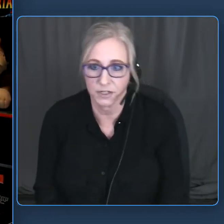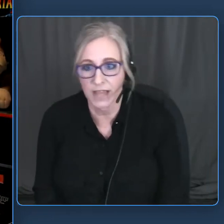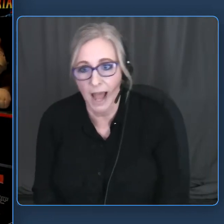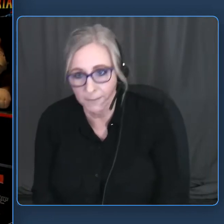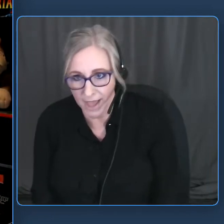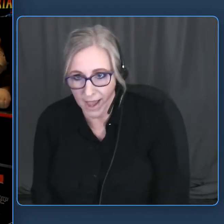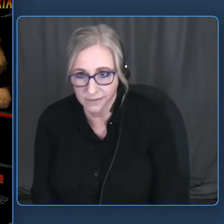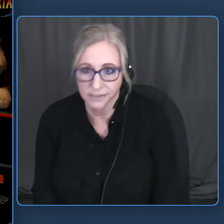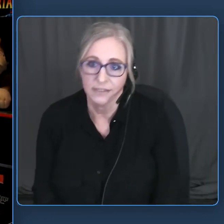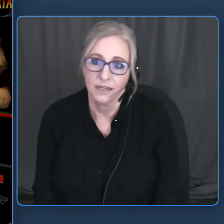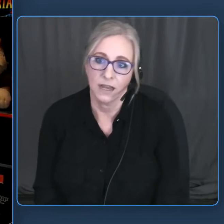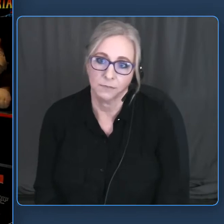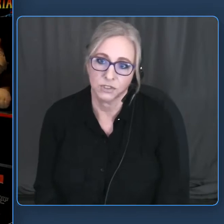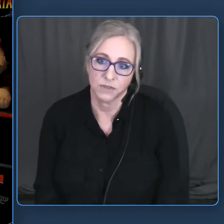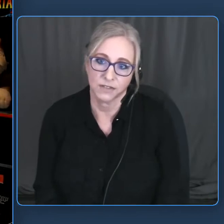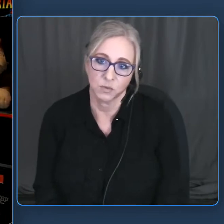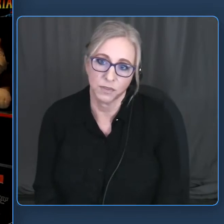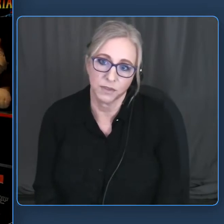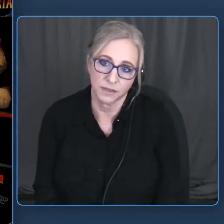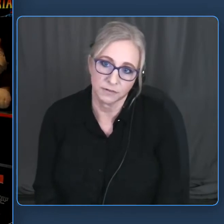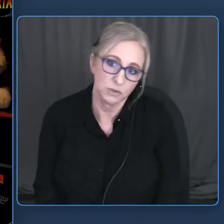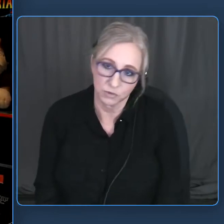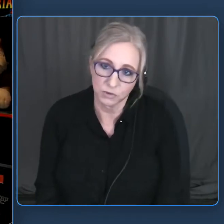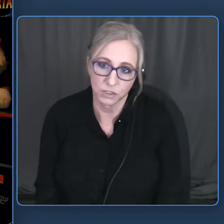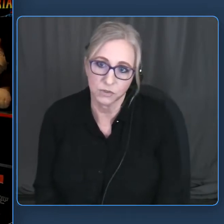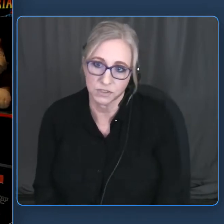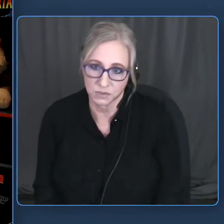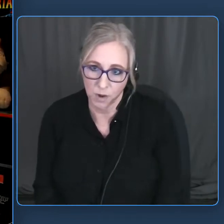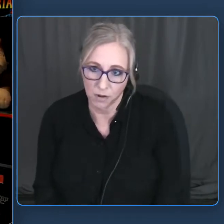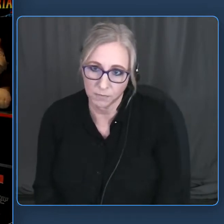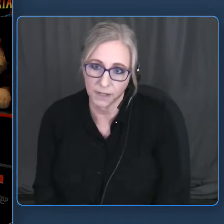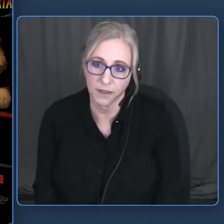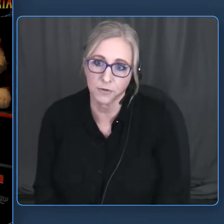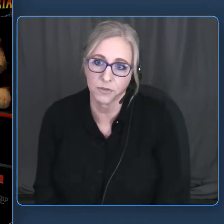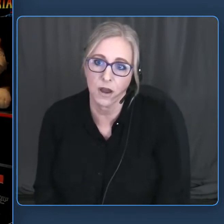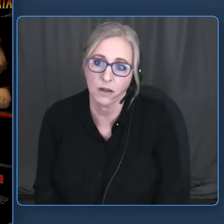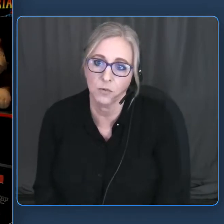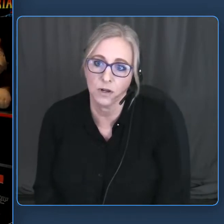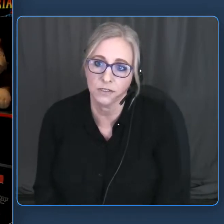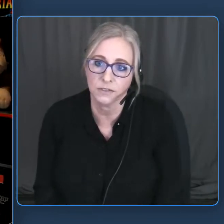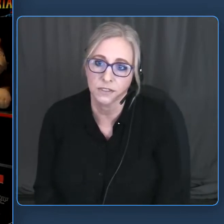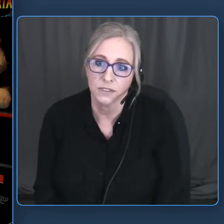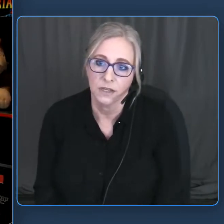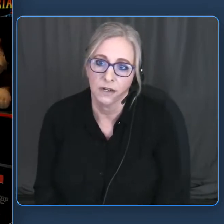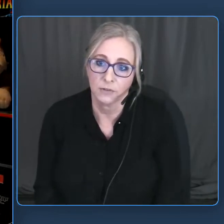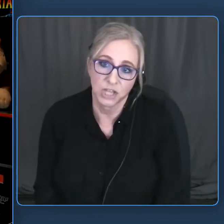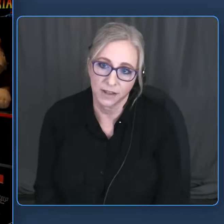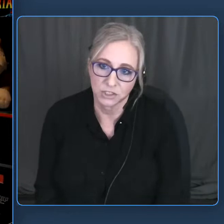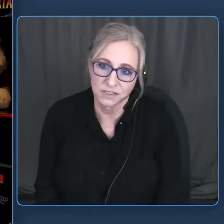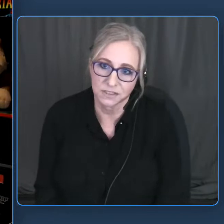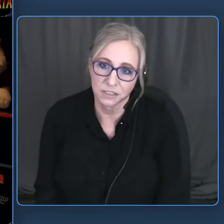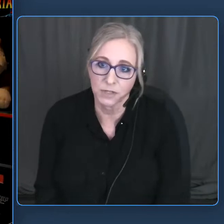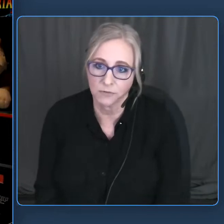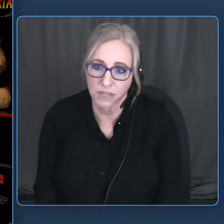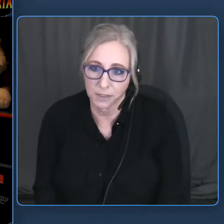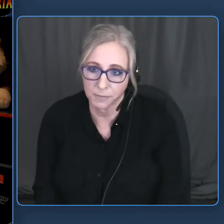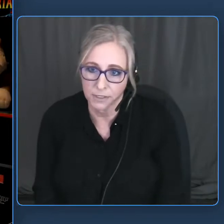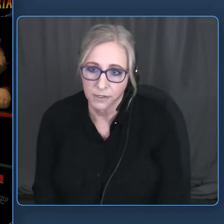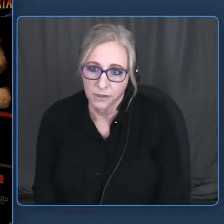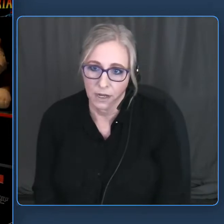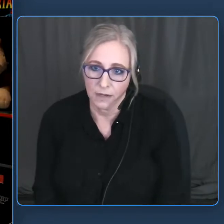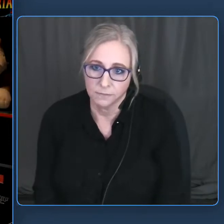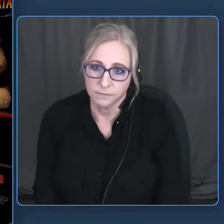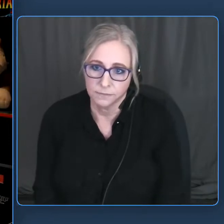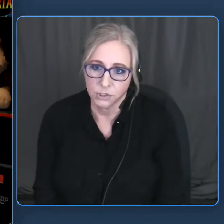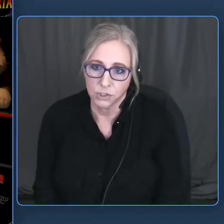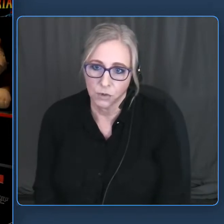device. It's very compact. So that's one thing that you can use as well. Another thought was another challenge, and this is a little bit off topic, but